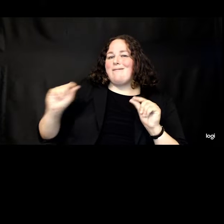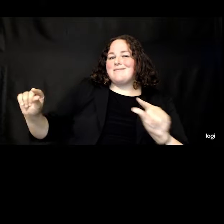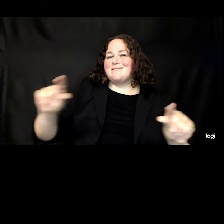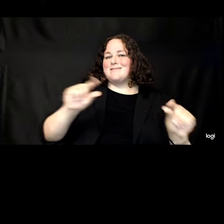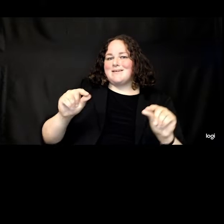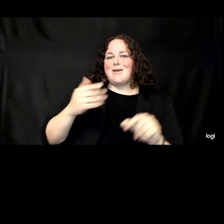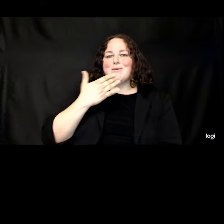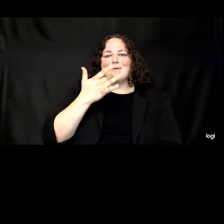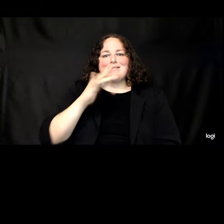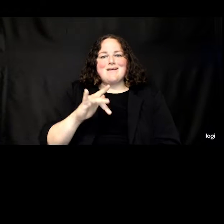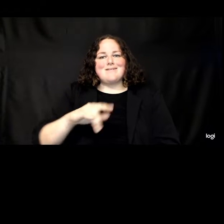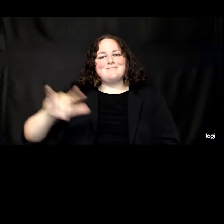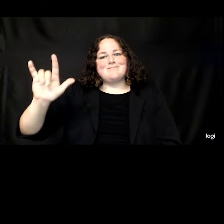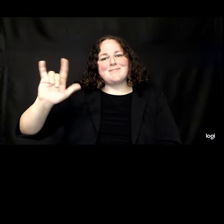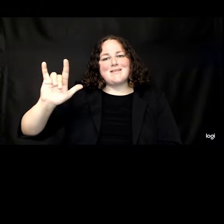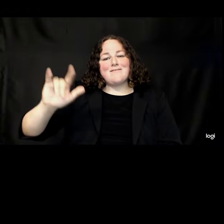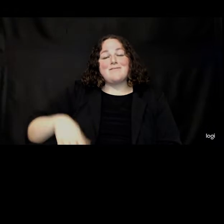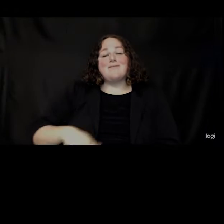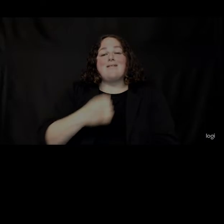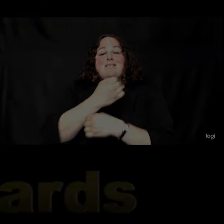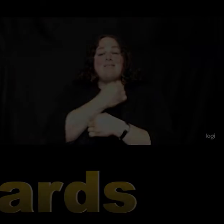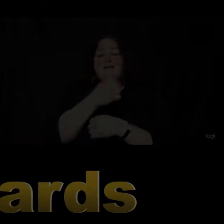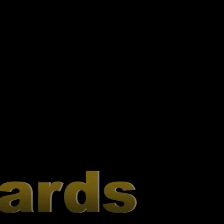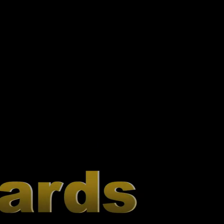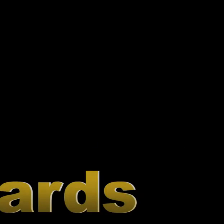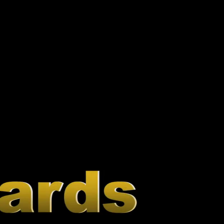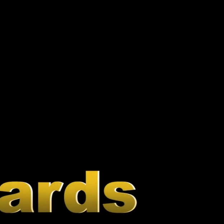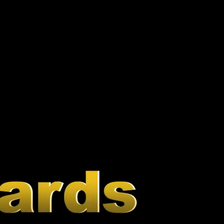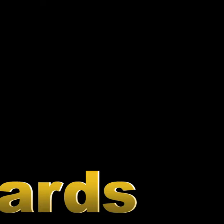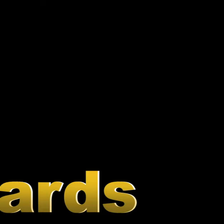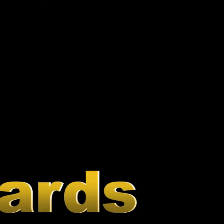of luck, and I love you. Love, Assistant Principal Rasper.